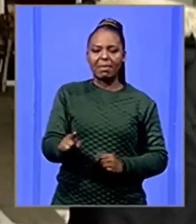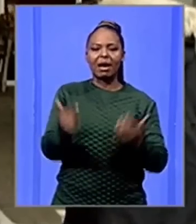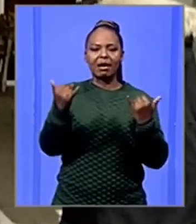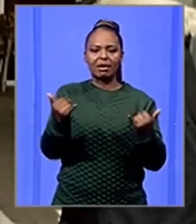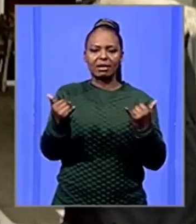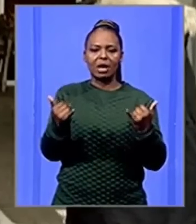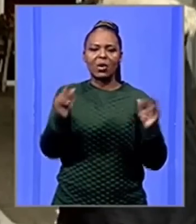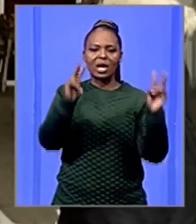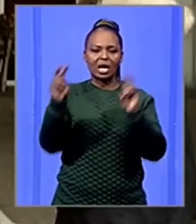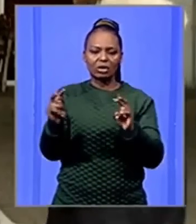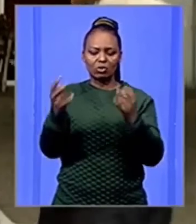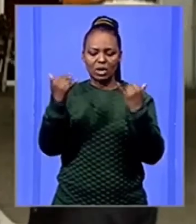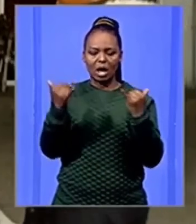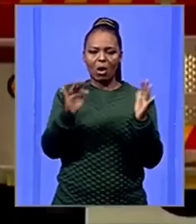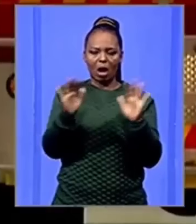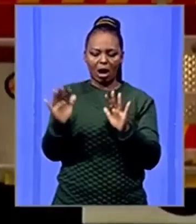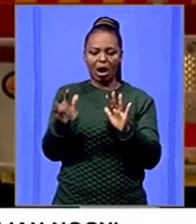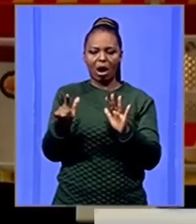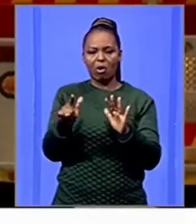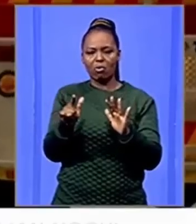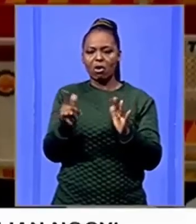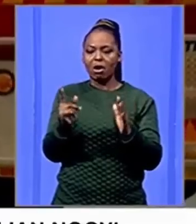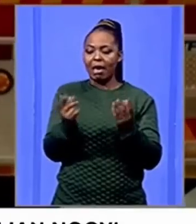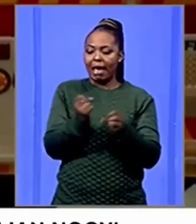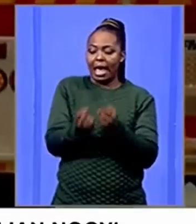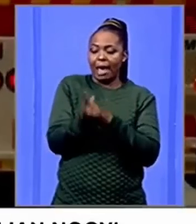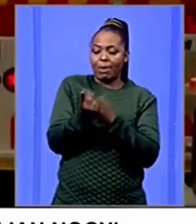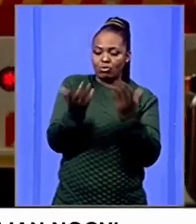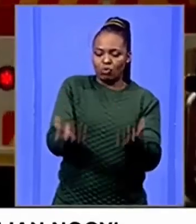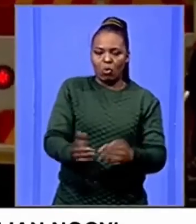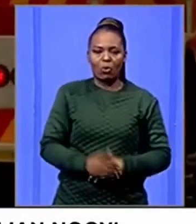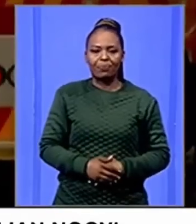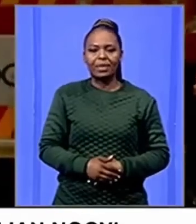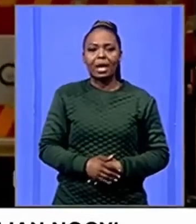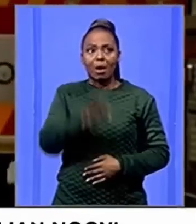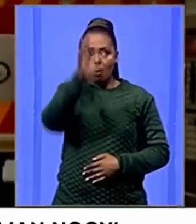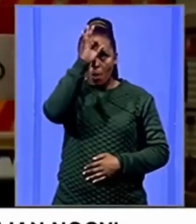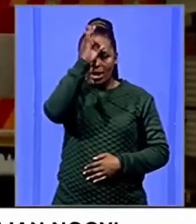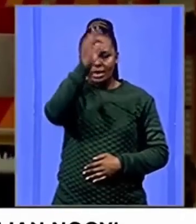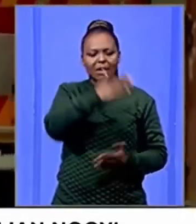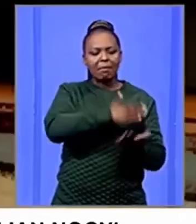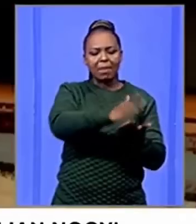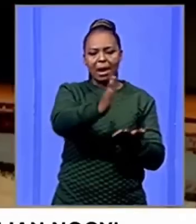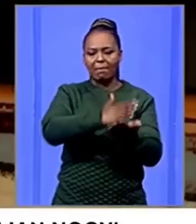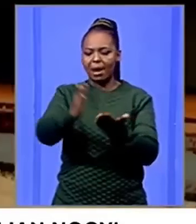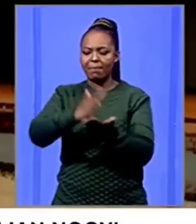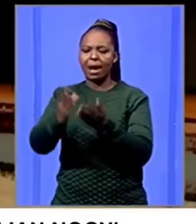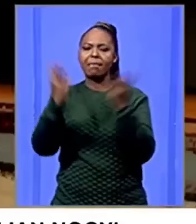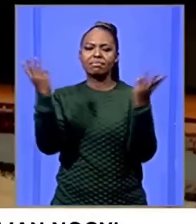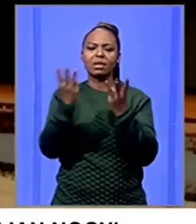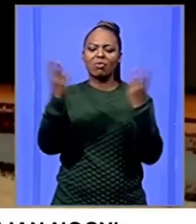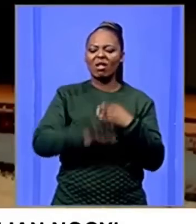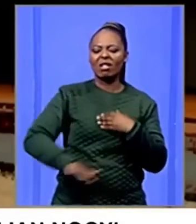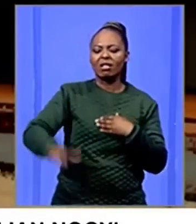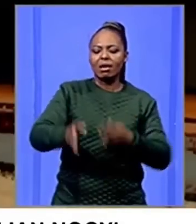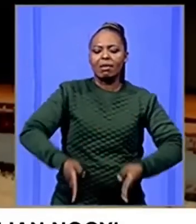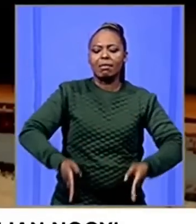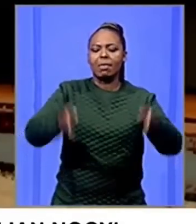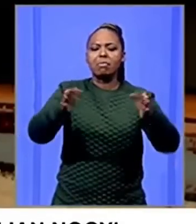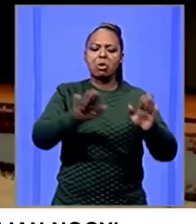in terms of batho ba fitlhile mona. Jaaka mapodisi a semeletse a tlosa batho kwa lefelong la kotsi, maemo a ritibala